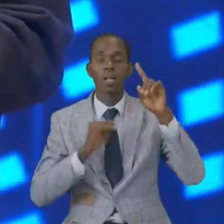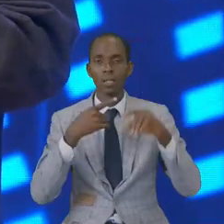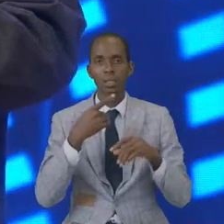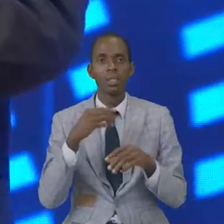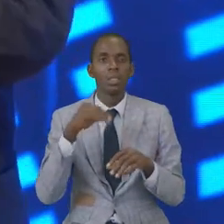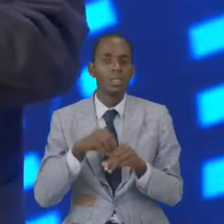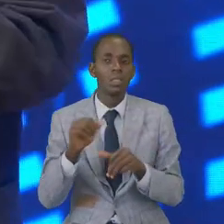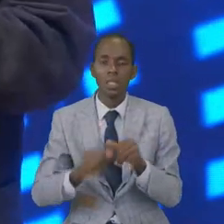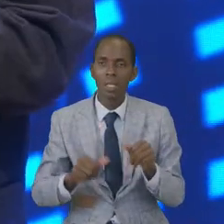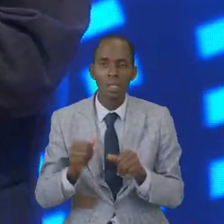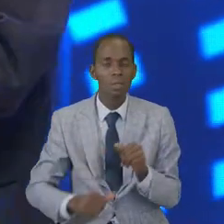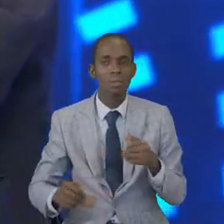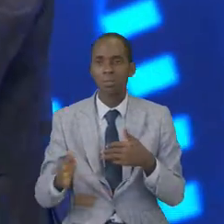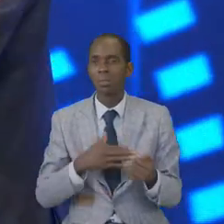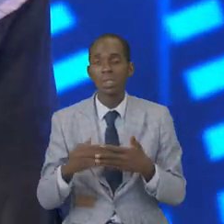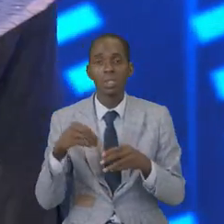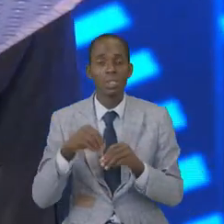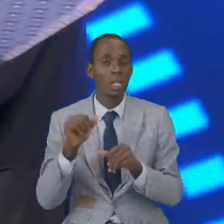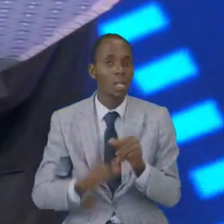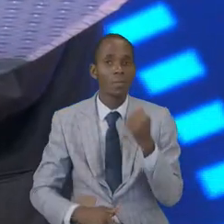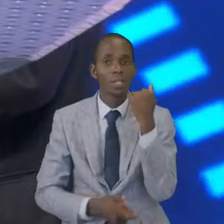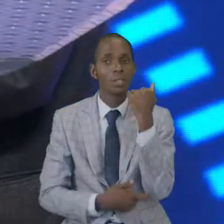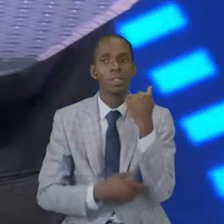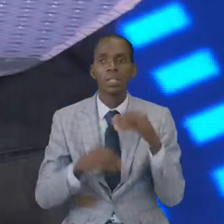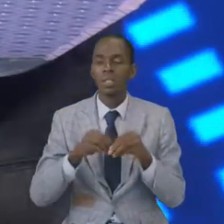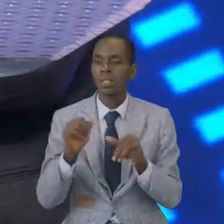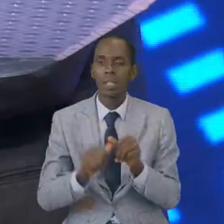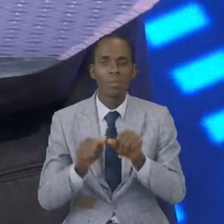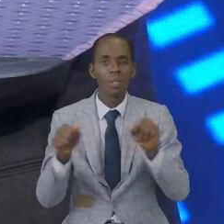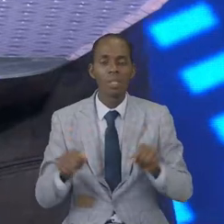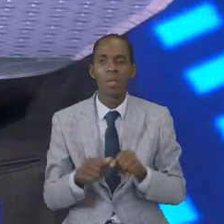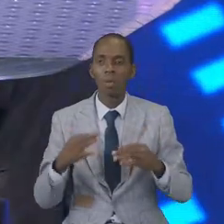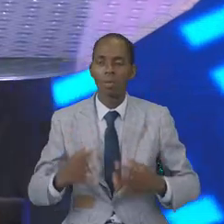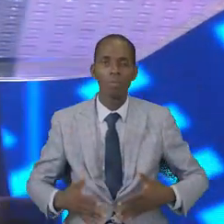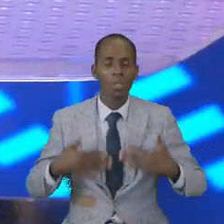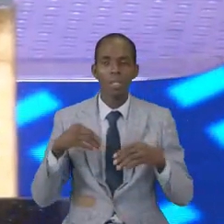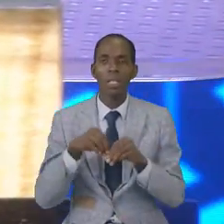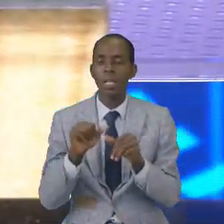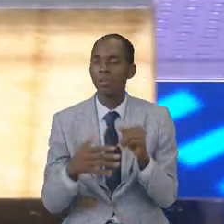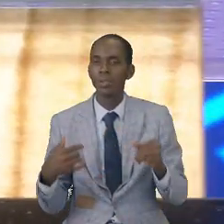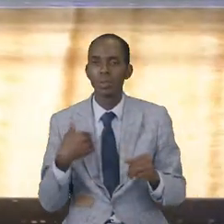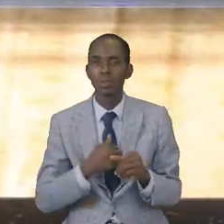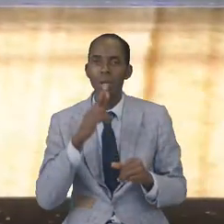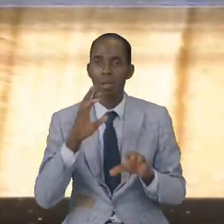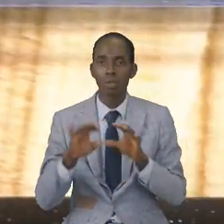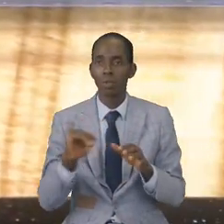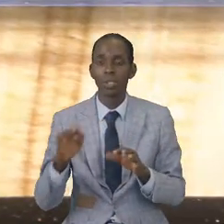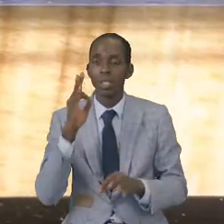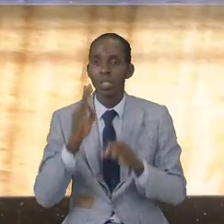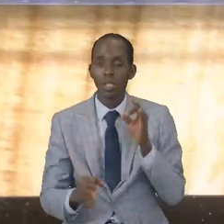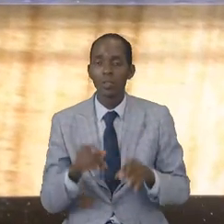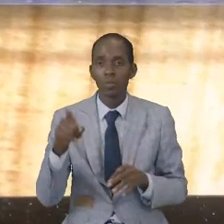every occasion, in every temptation, in every endeavor, anything we're doing, if we had considered what